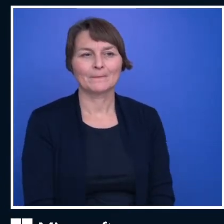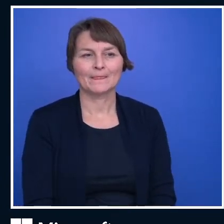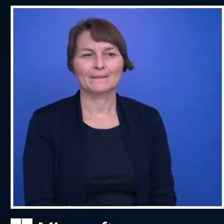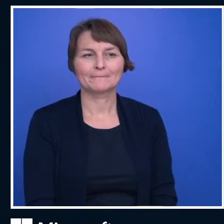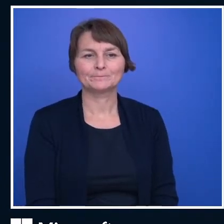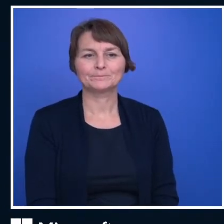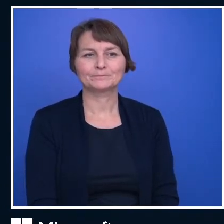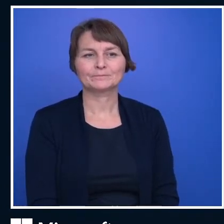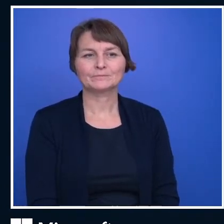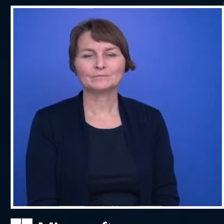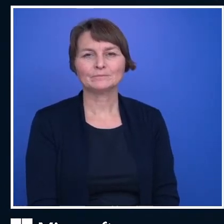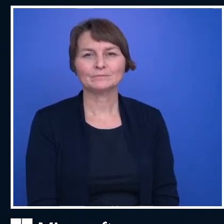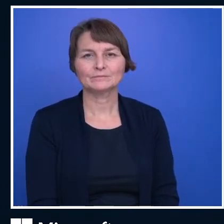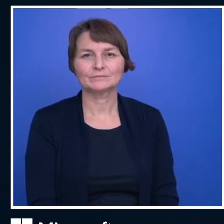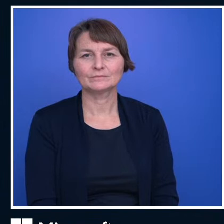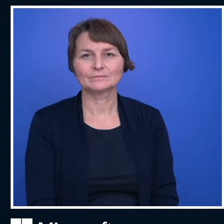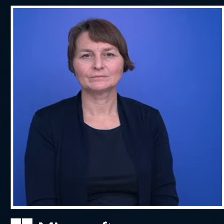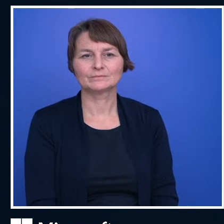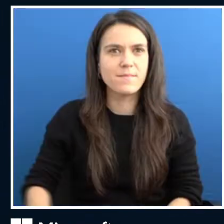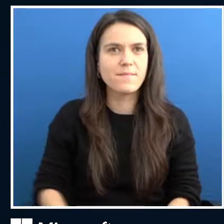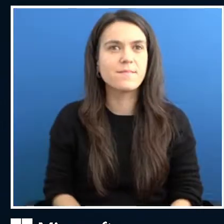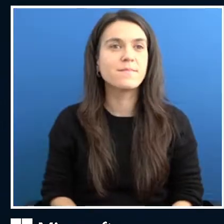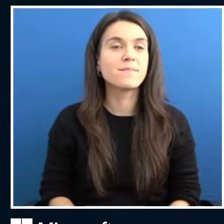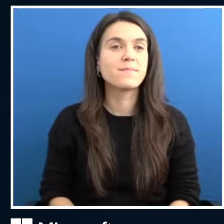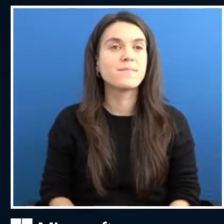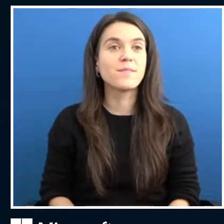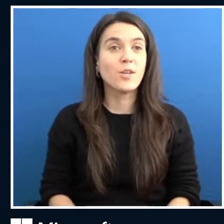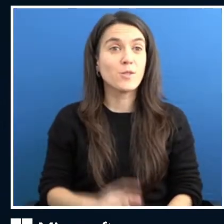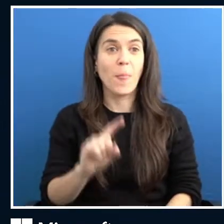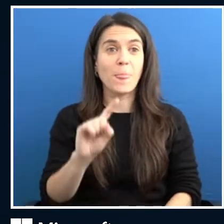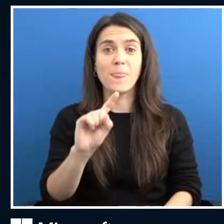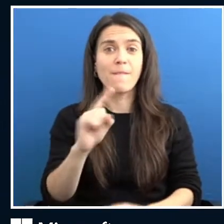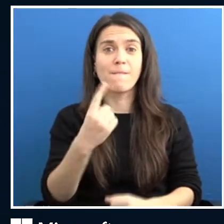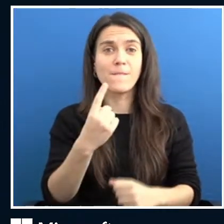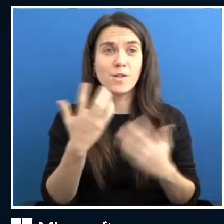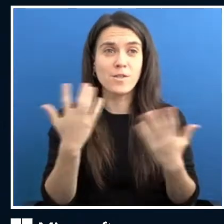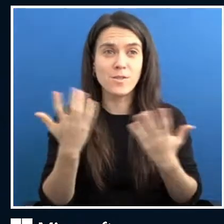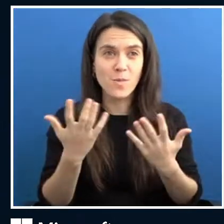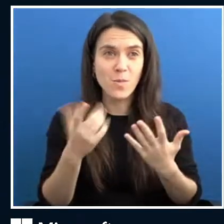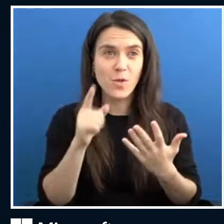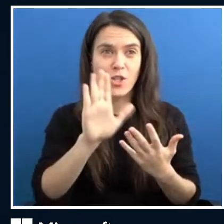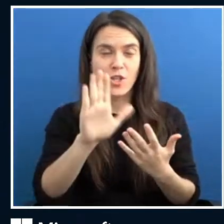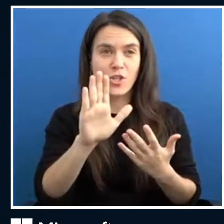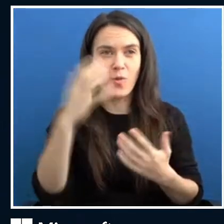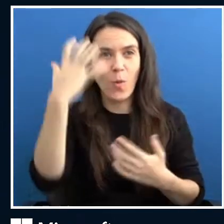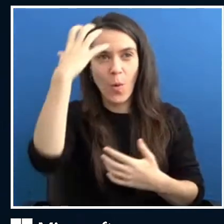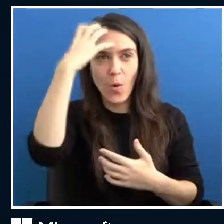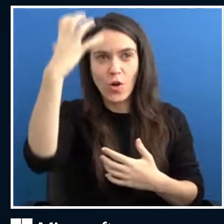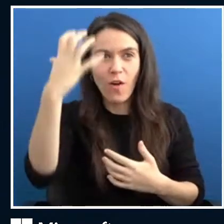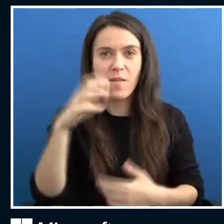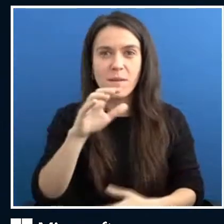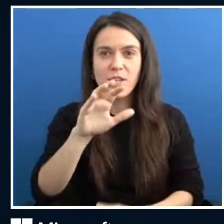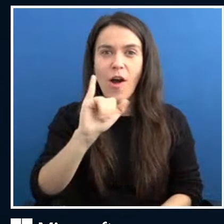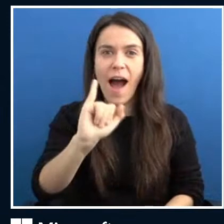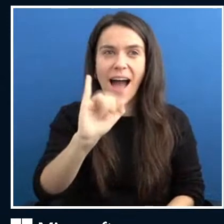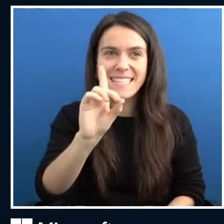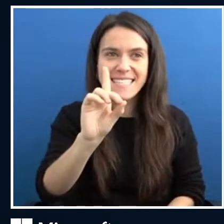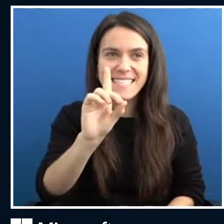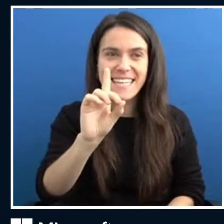your government issue ID. So there we're giving them very personal and specific information.